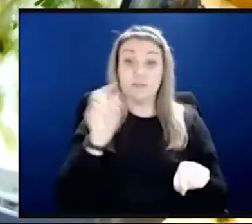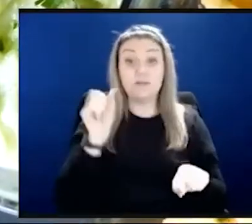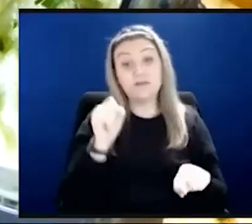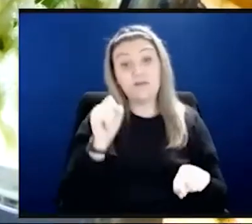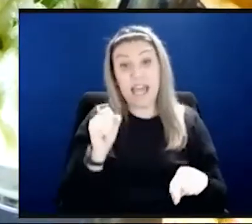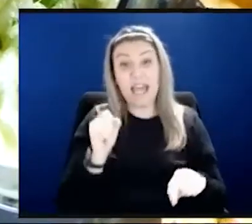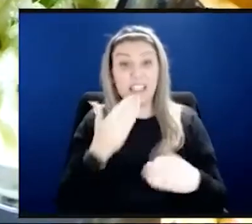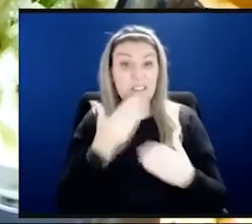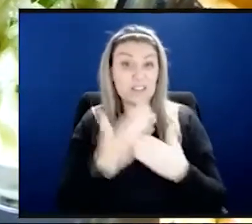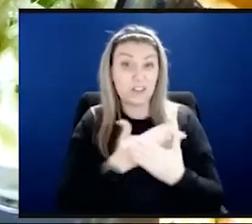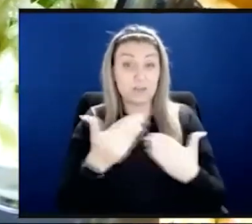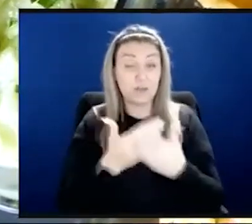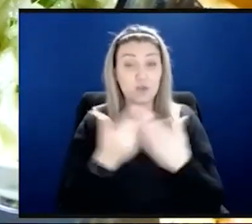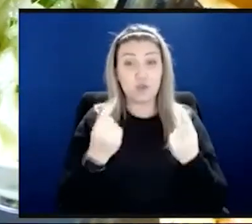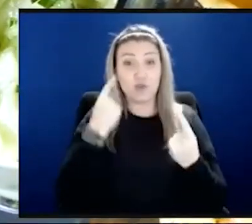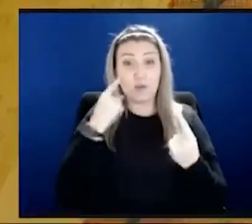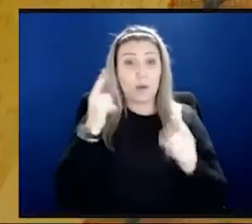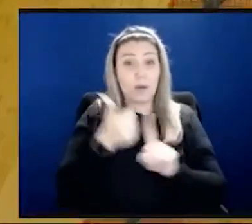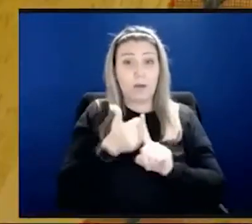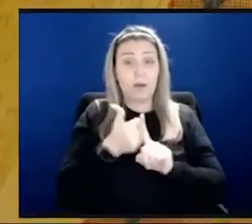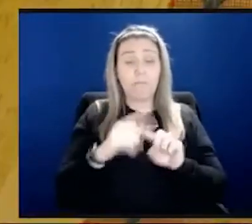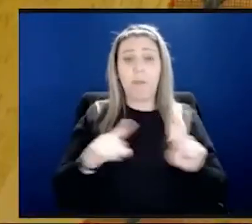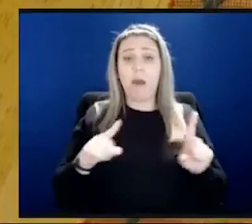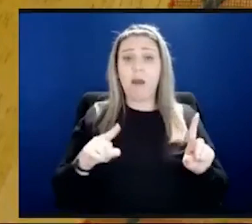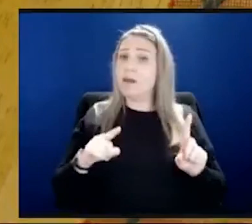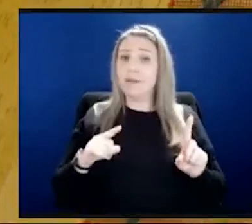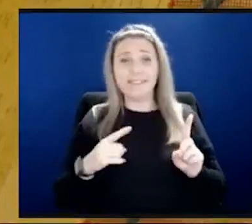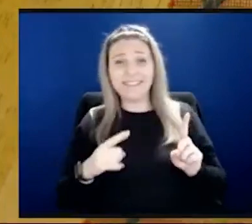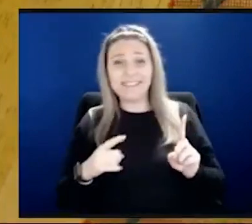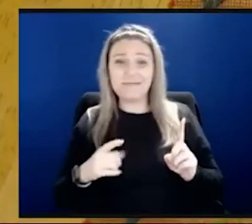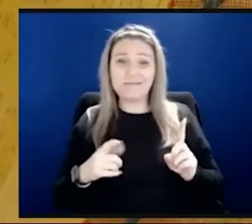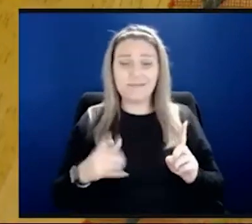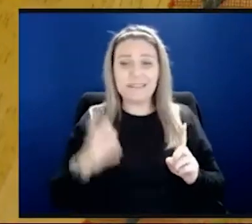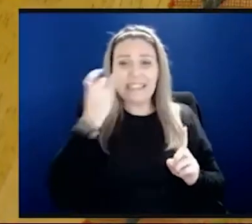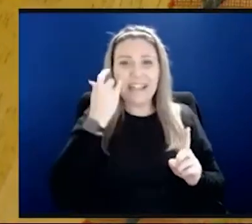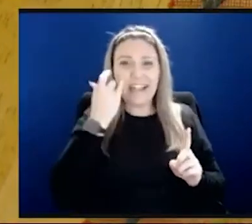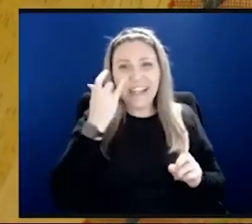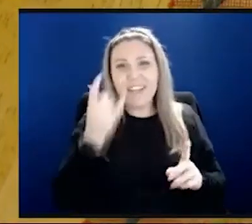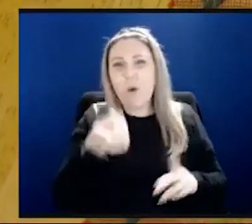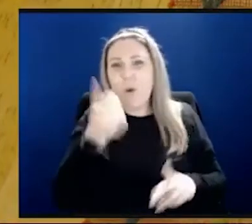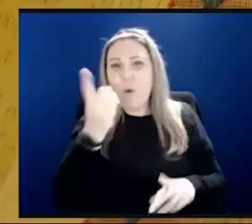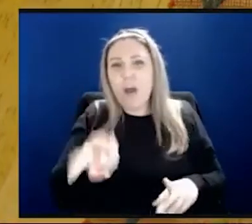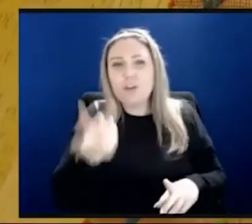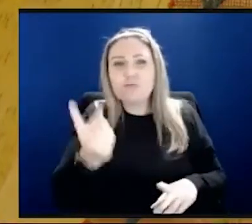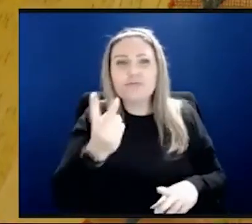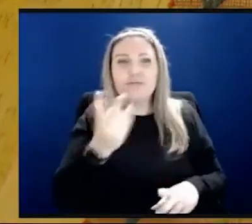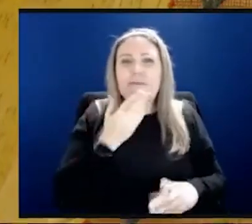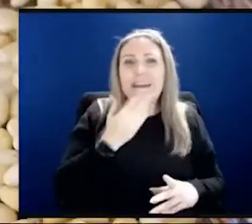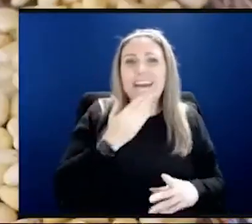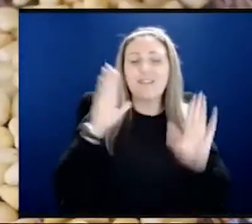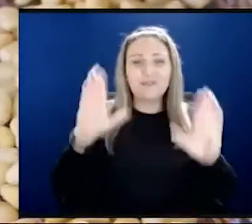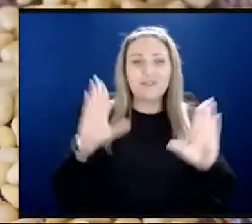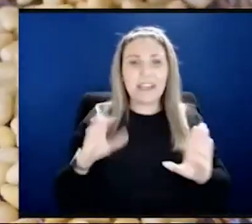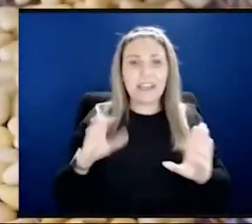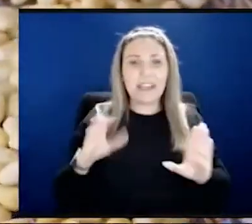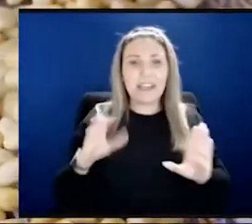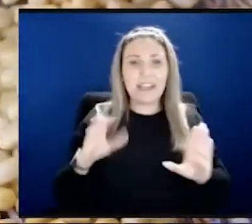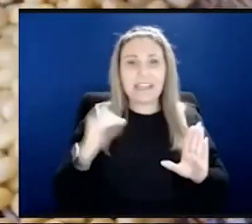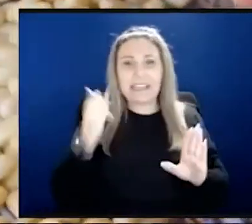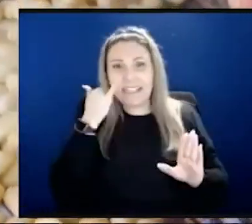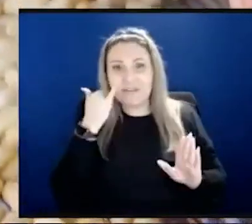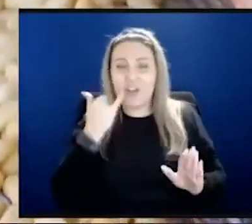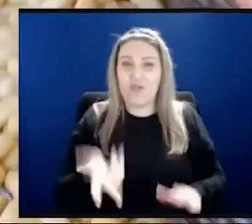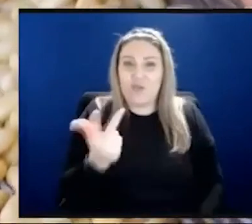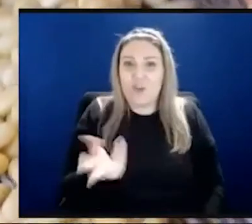for yourself. But you don't have to, even if you're getting that 1 or 2 colors, great. And if you can make it 3 or 4, go for it. So